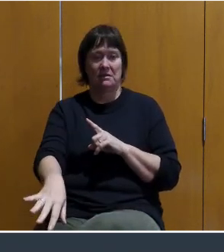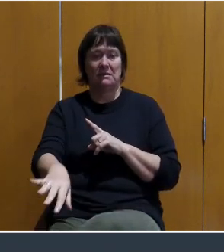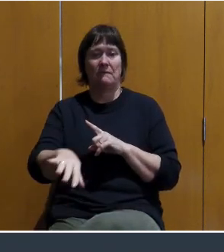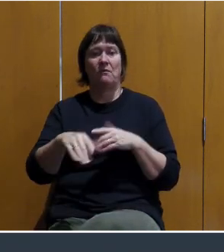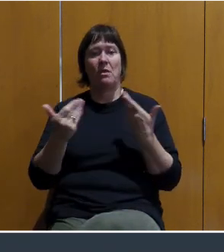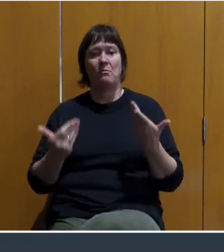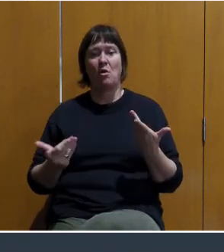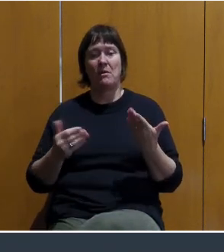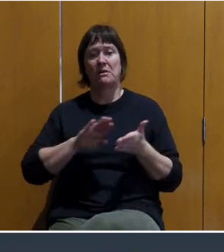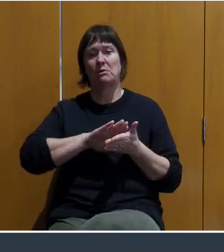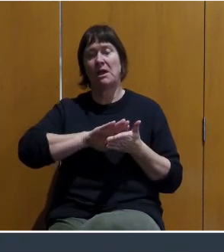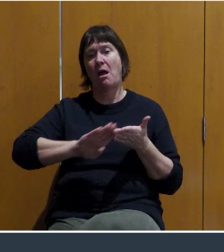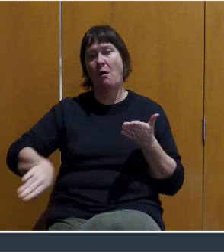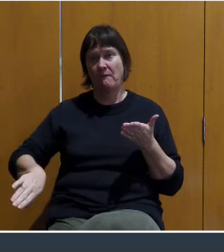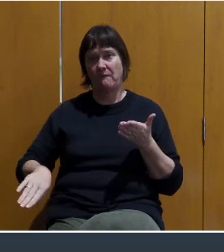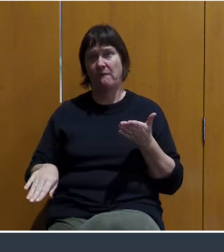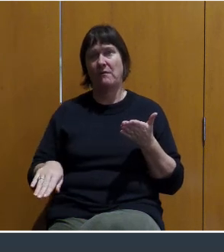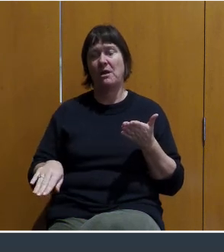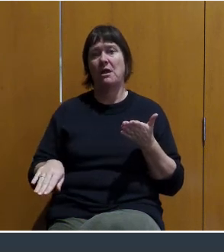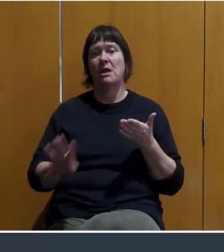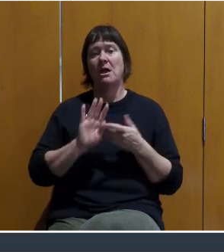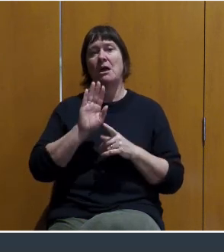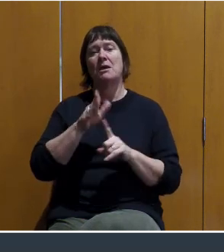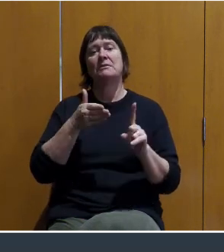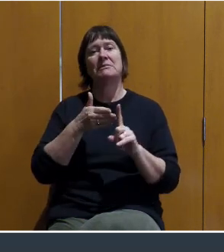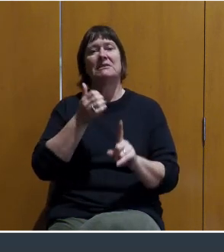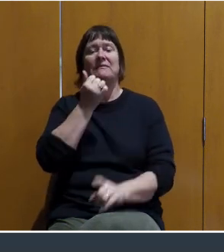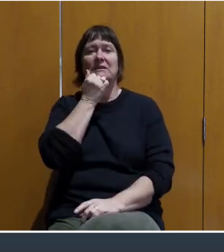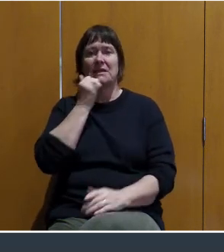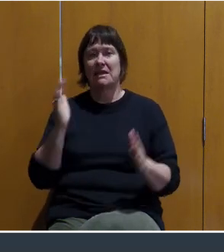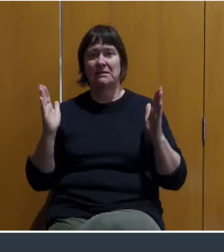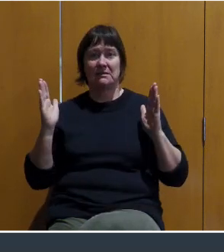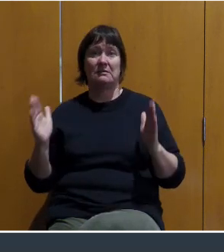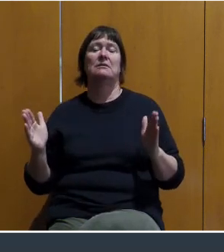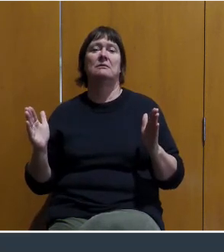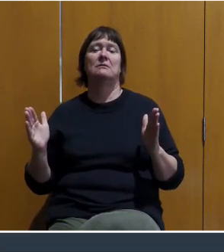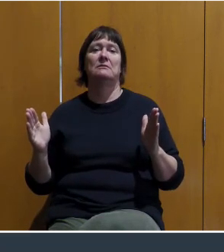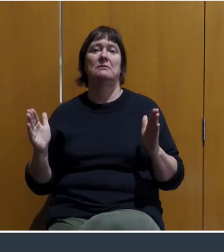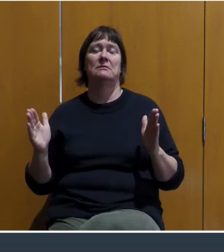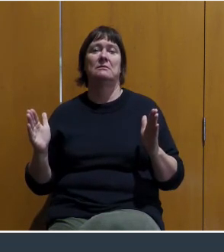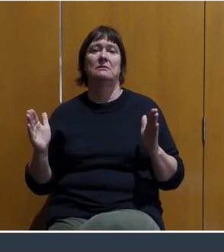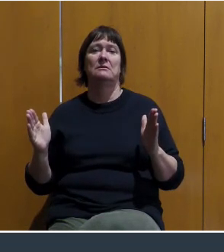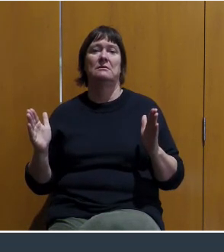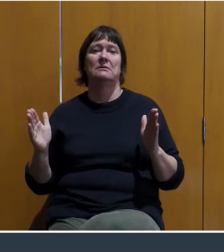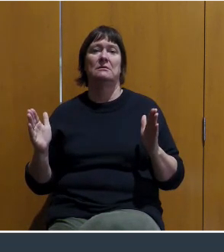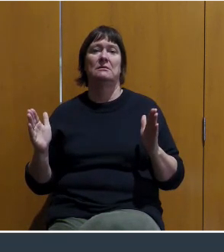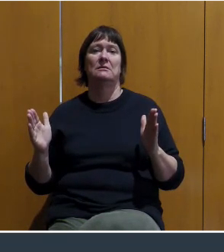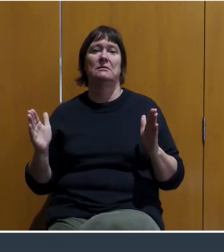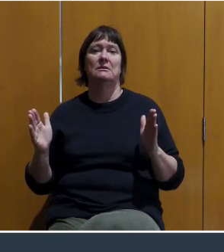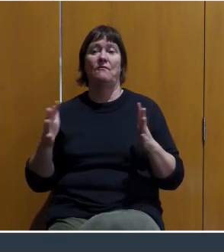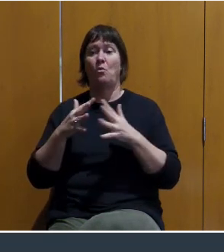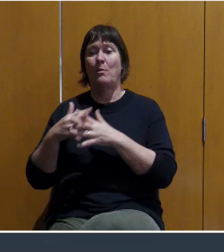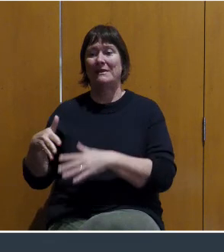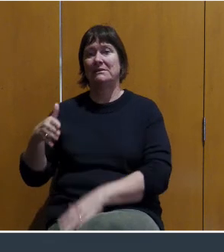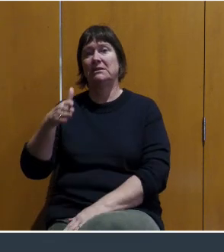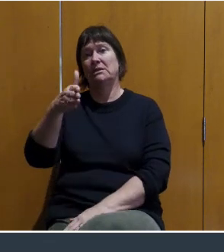out those specific dates for the West Shore